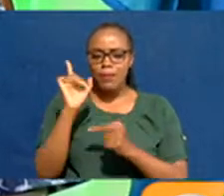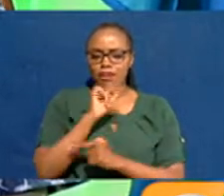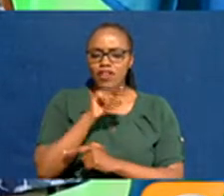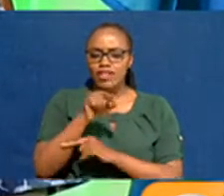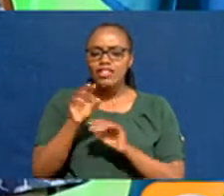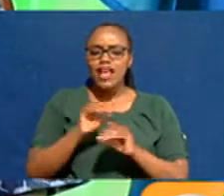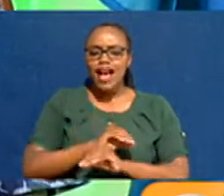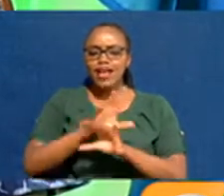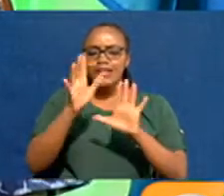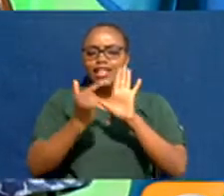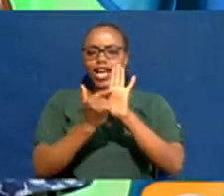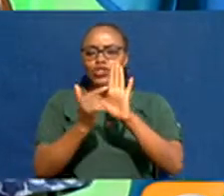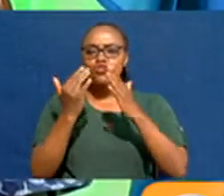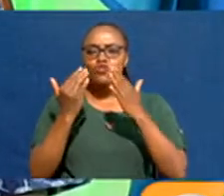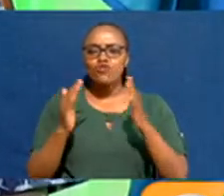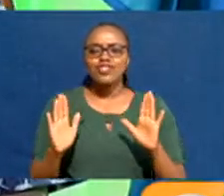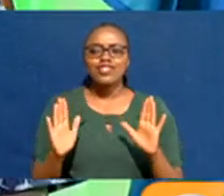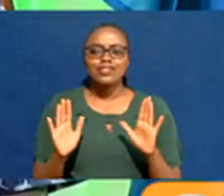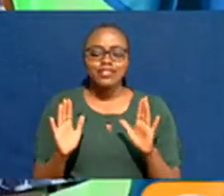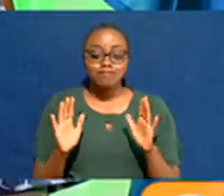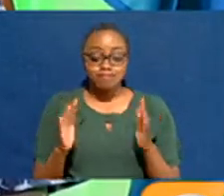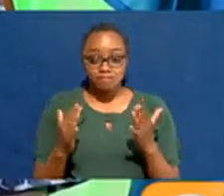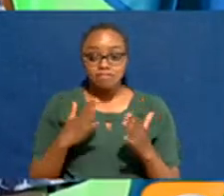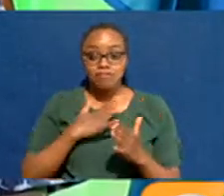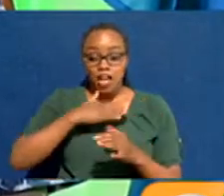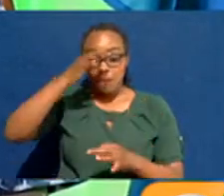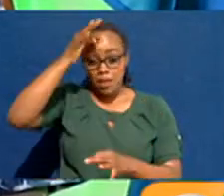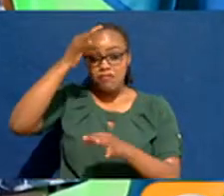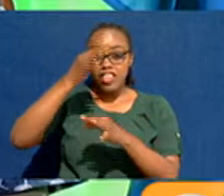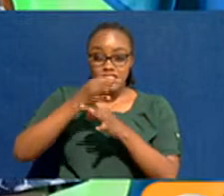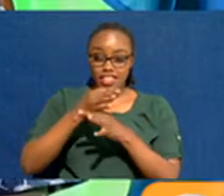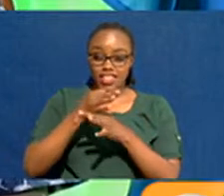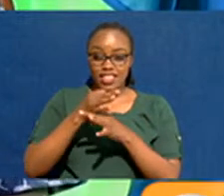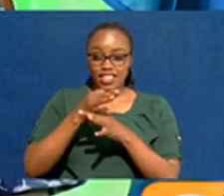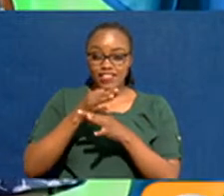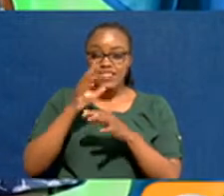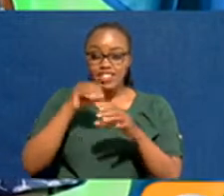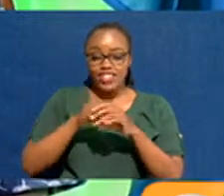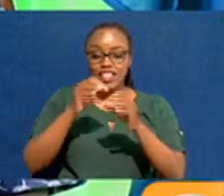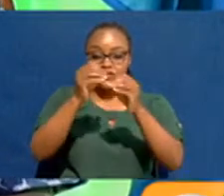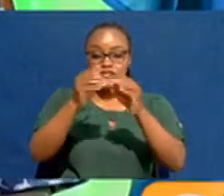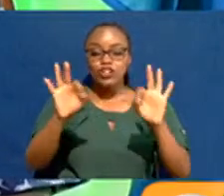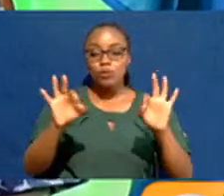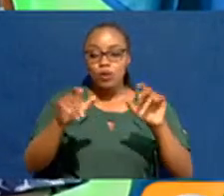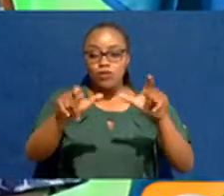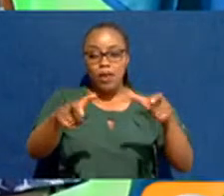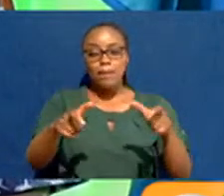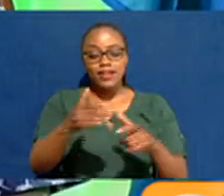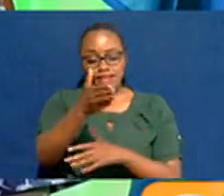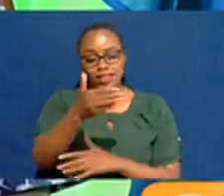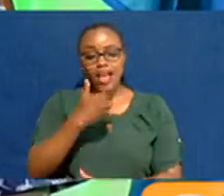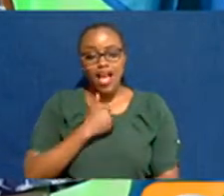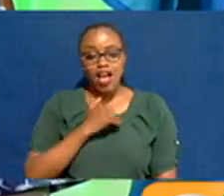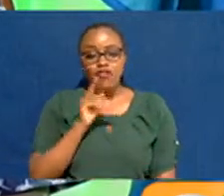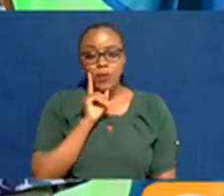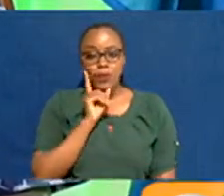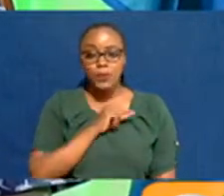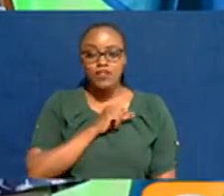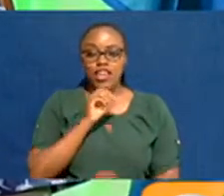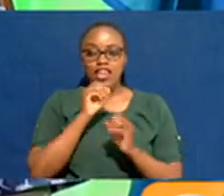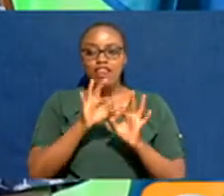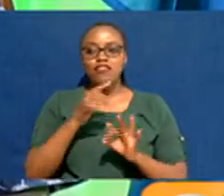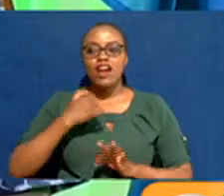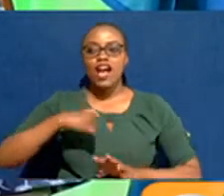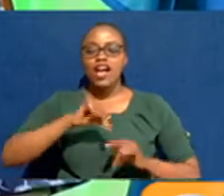clear testimony of my faith in the freedom of the press. That's why you're here. If we did